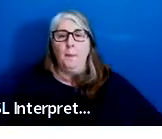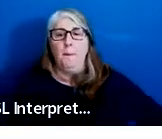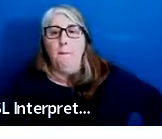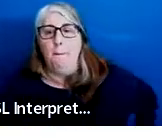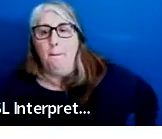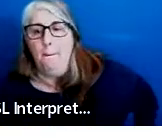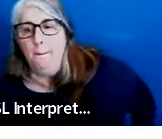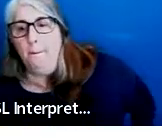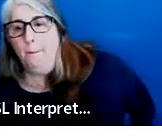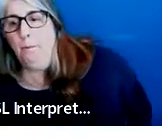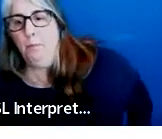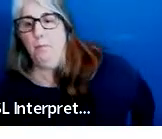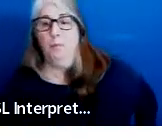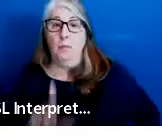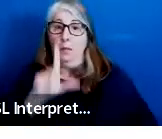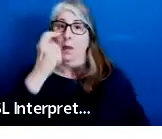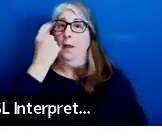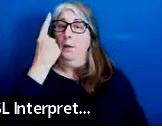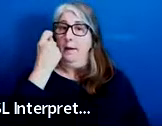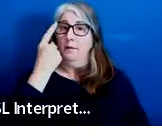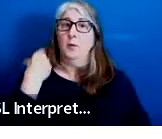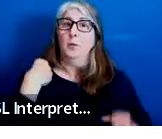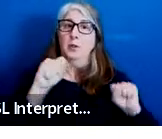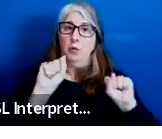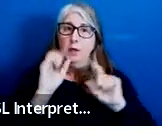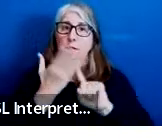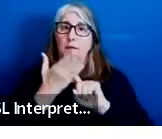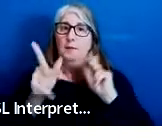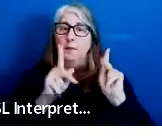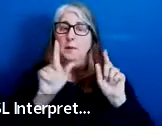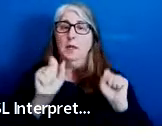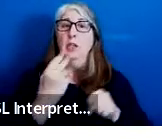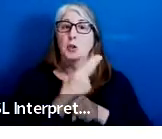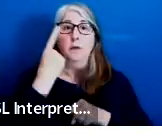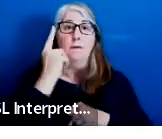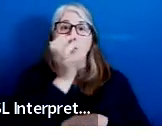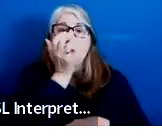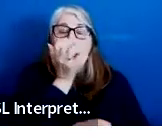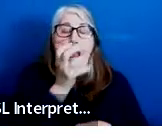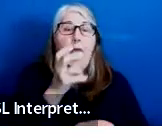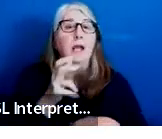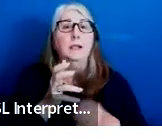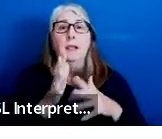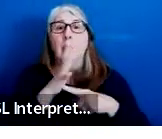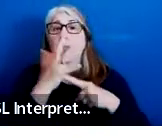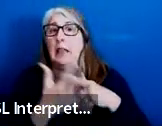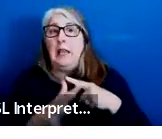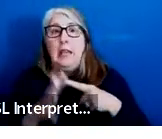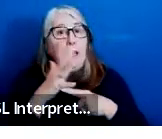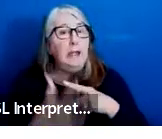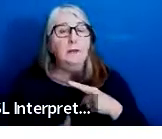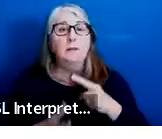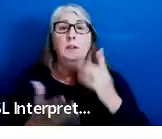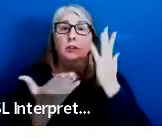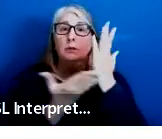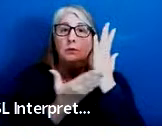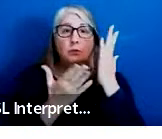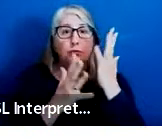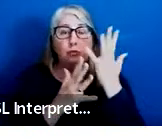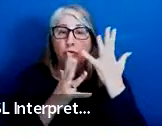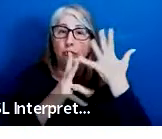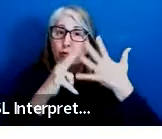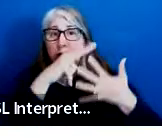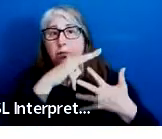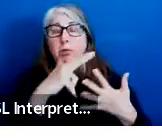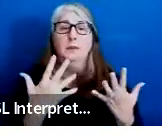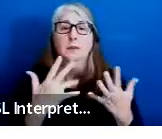However, we always try to convince folks that they can use it for yard trim, even if they're not ready to start with composting yet. And also,